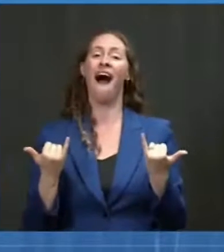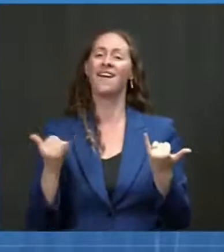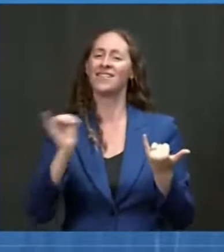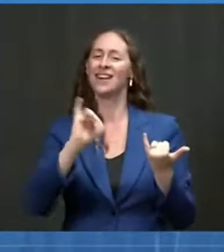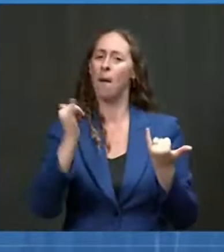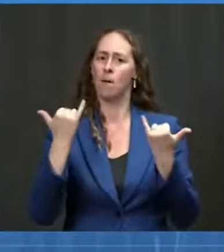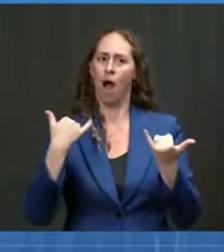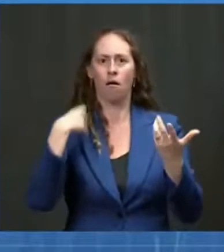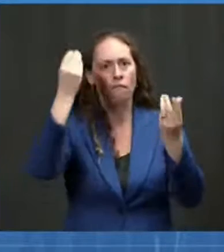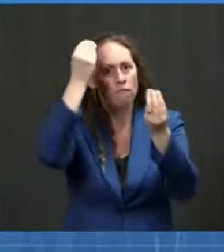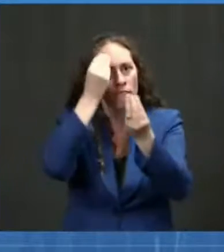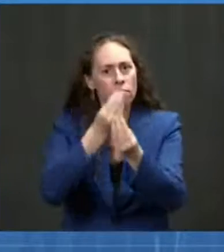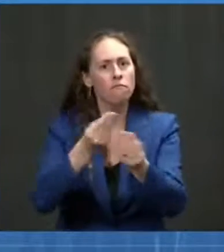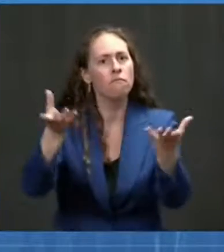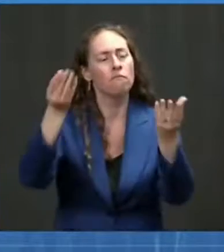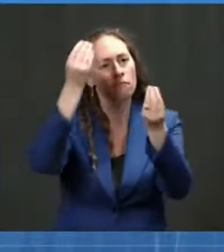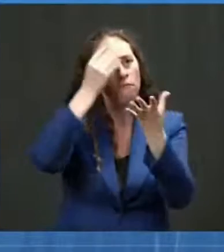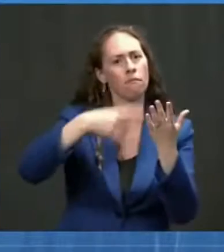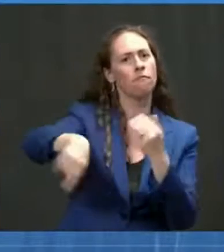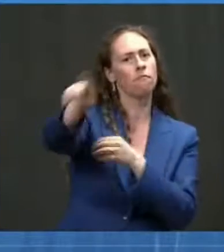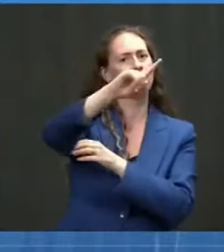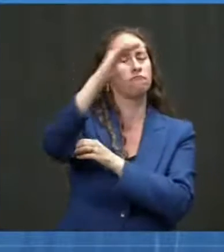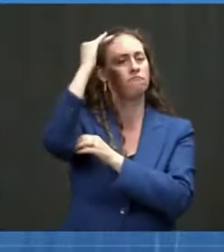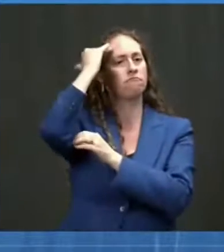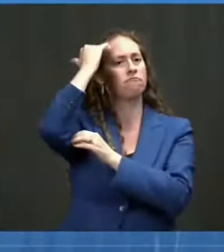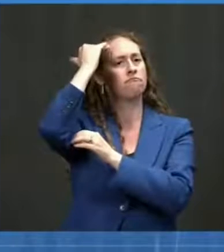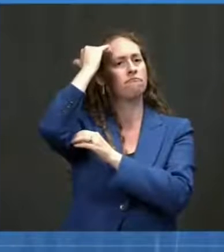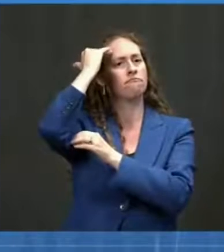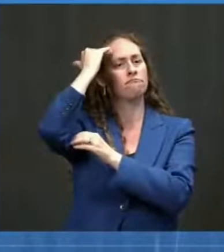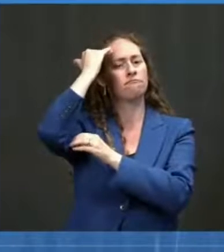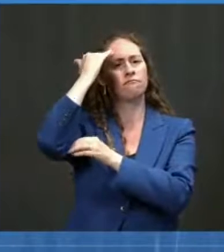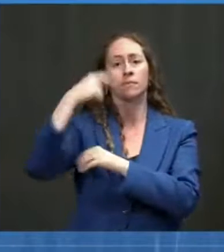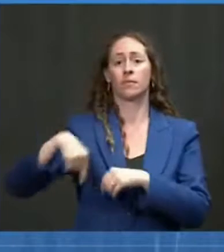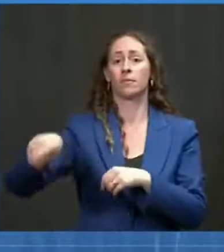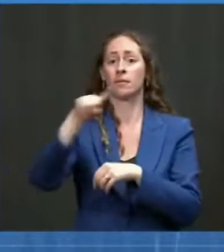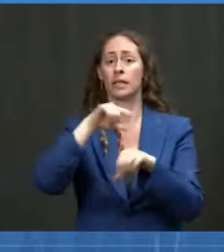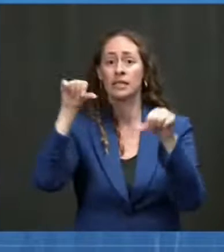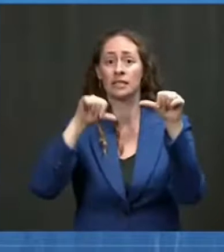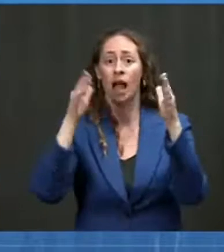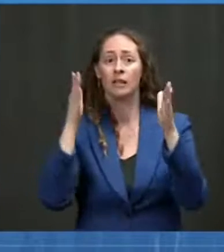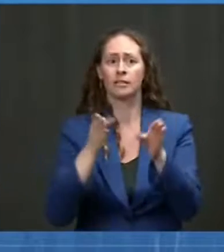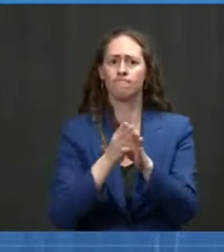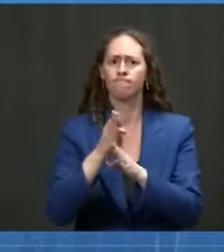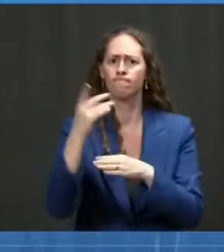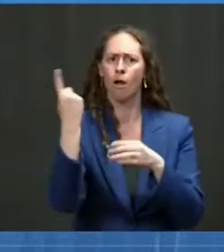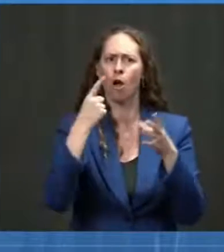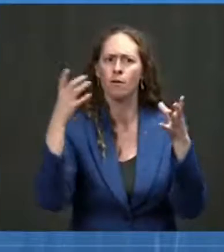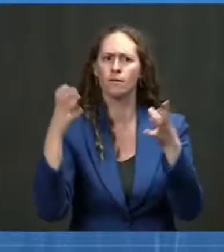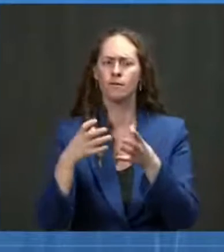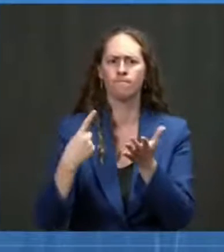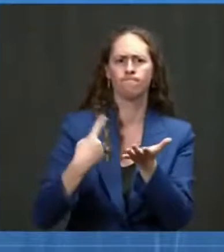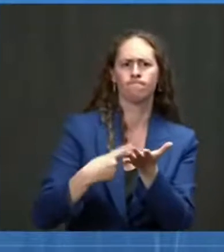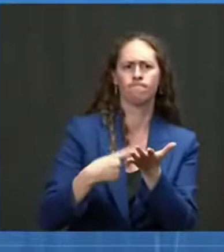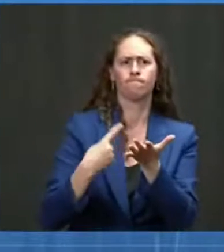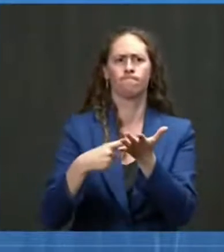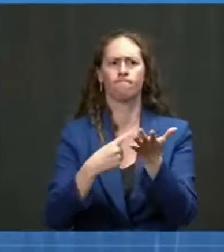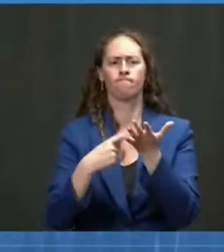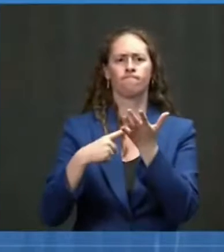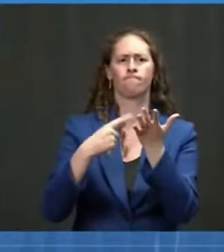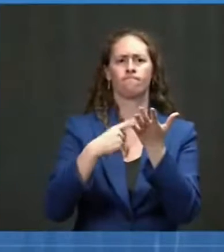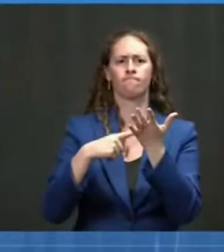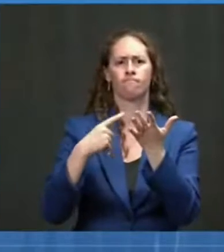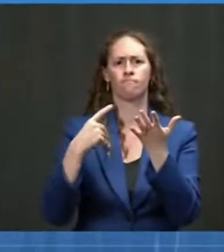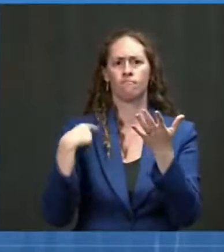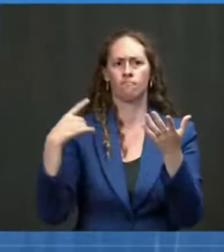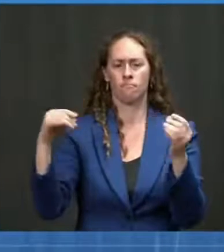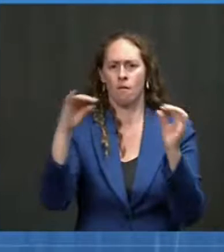best minds together in administration. We looked at the best data that we had. We saw a signal. And now we are sharing our assessment with the public with